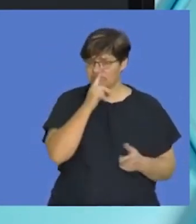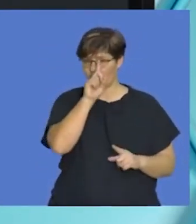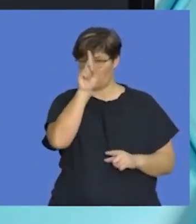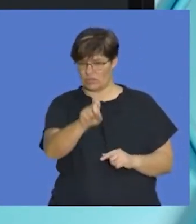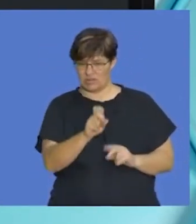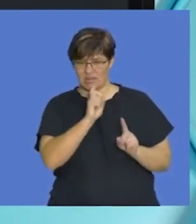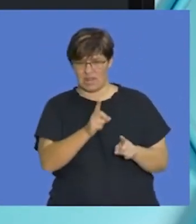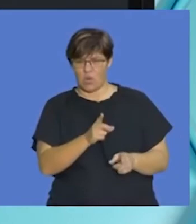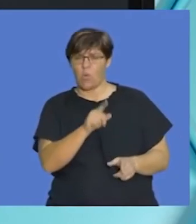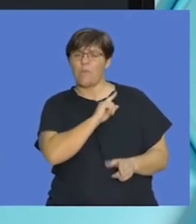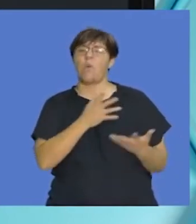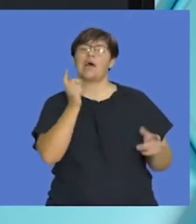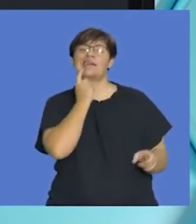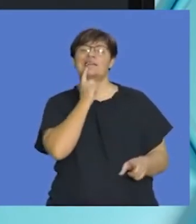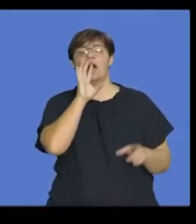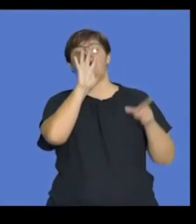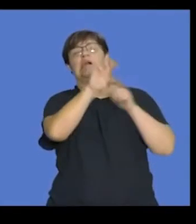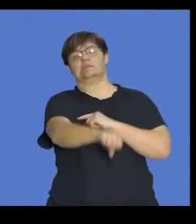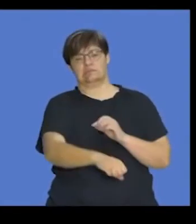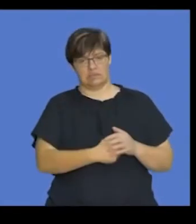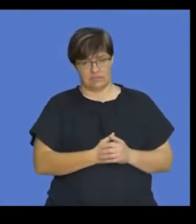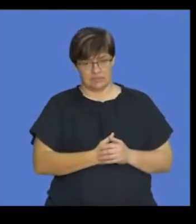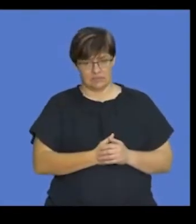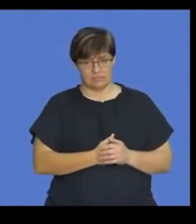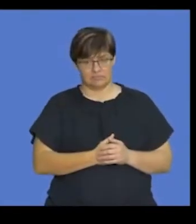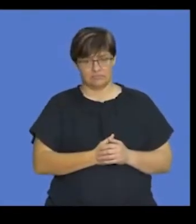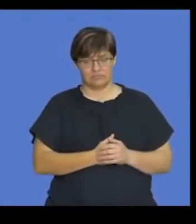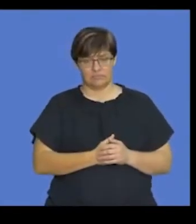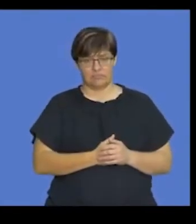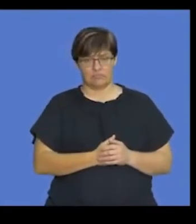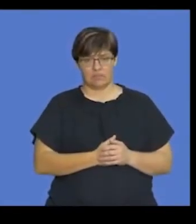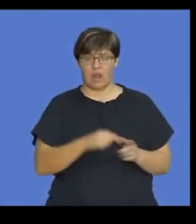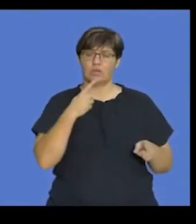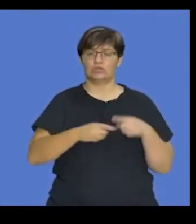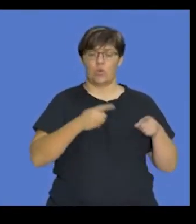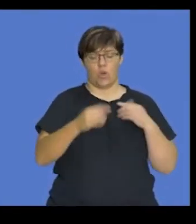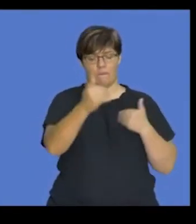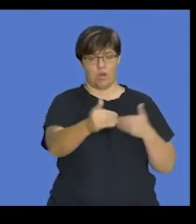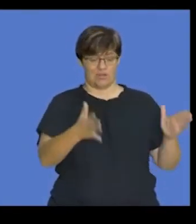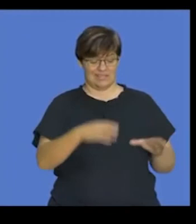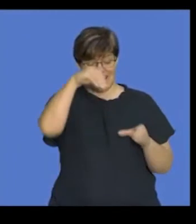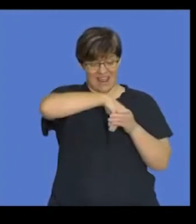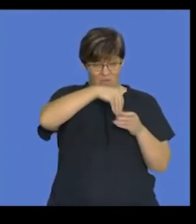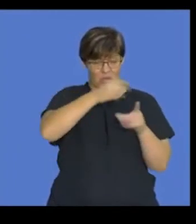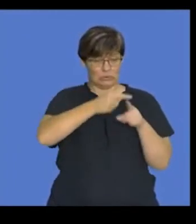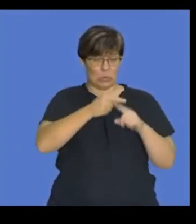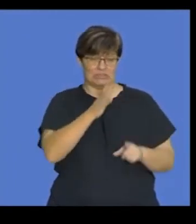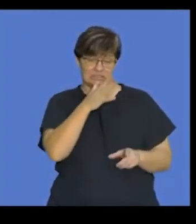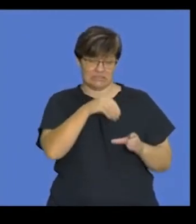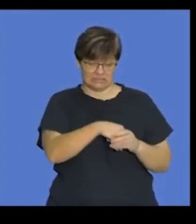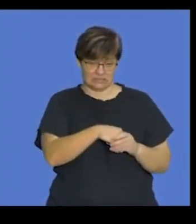make a bit more sense. A toy box and its contents with a mass of 20